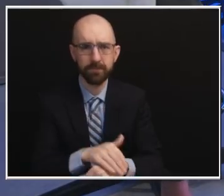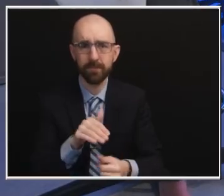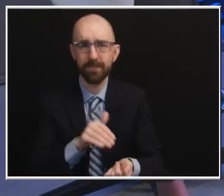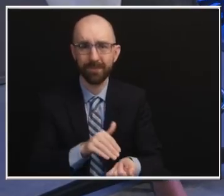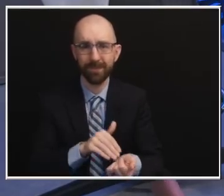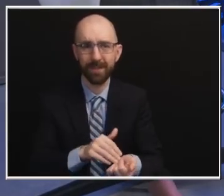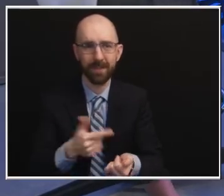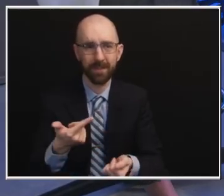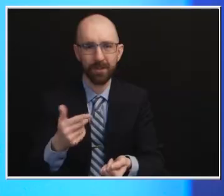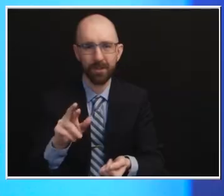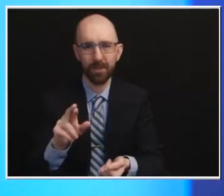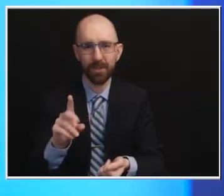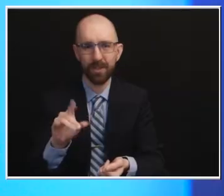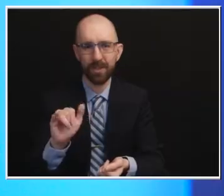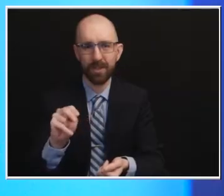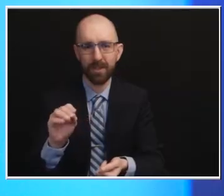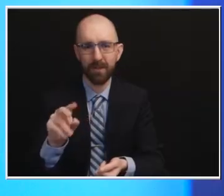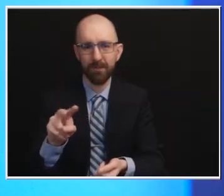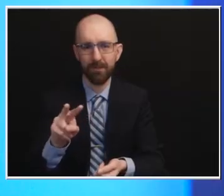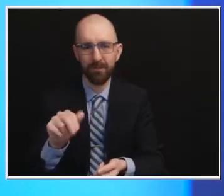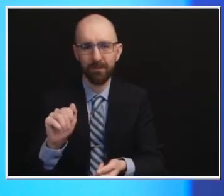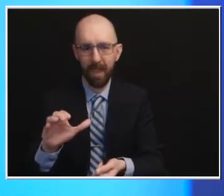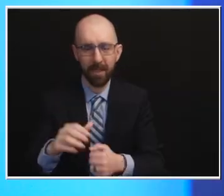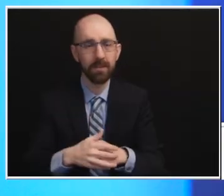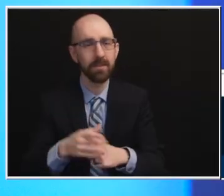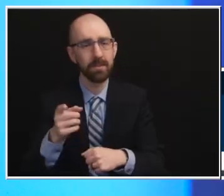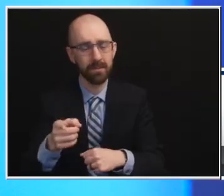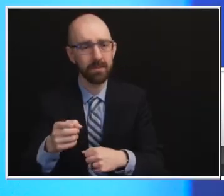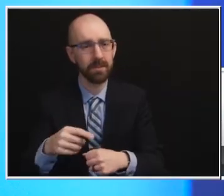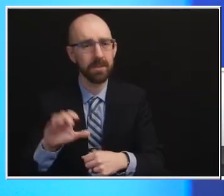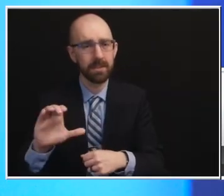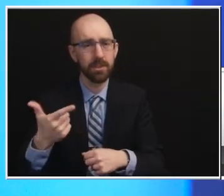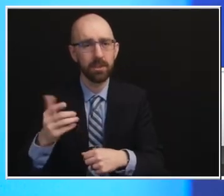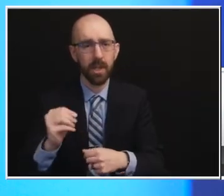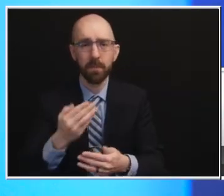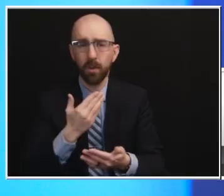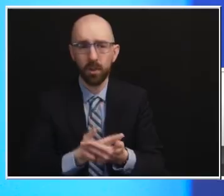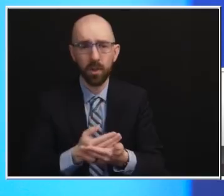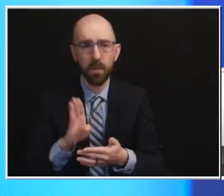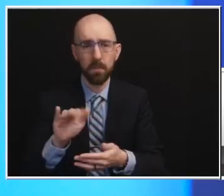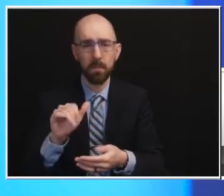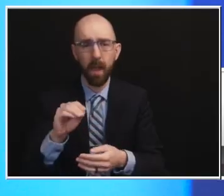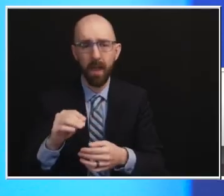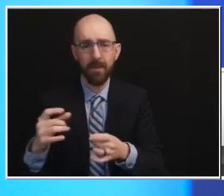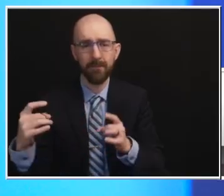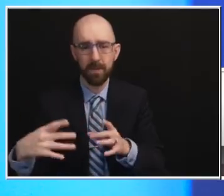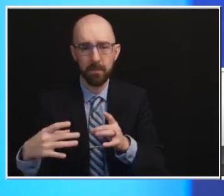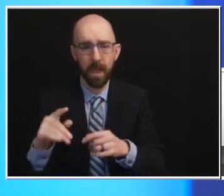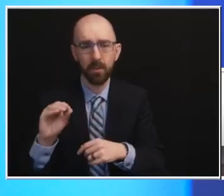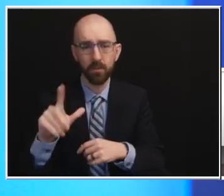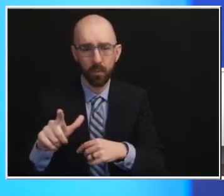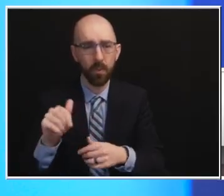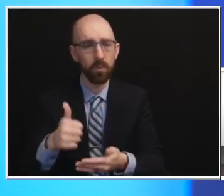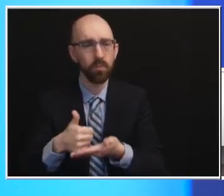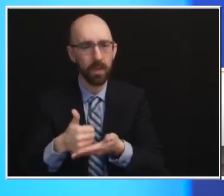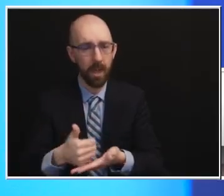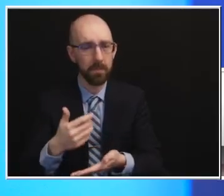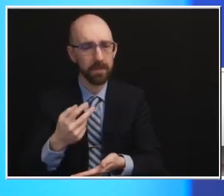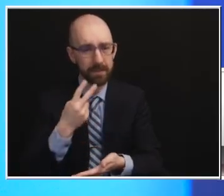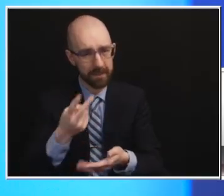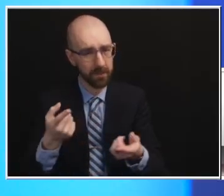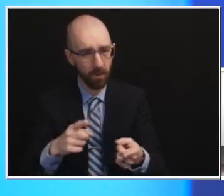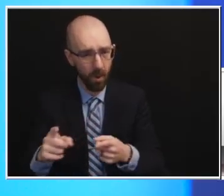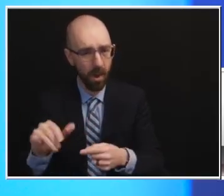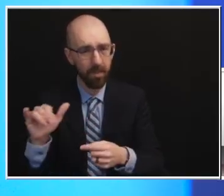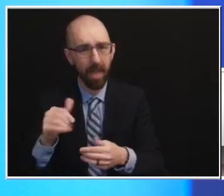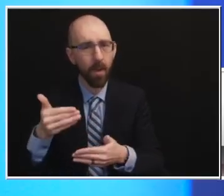Yeah, I echo all of that. CGMs are a great biofeedback tool, and people can use it to really see what's going on, kind of like a window inside